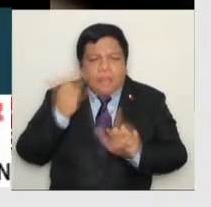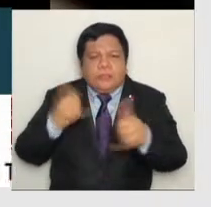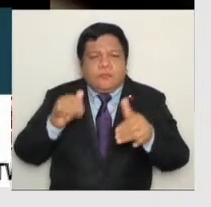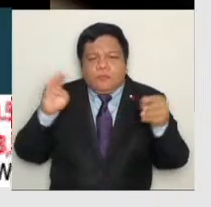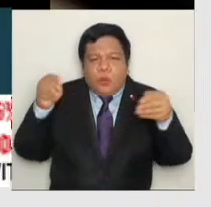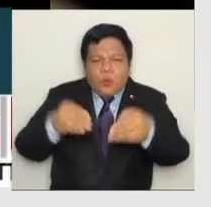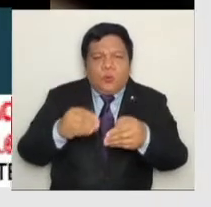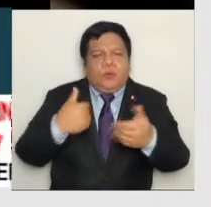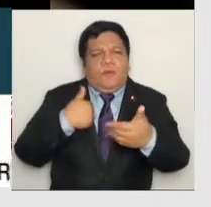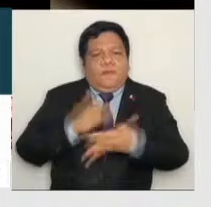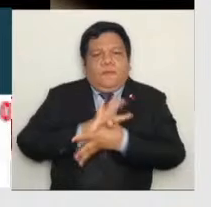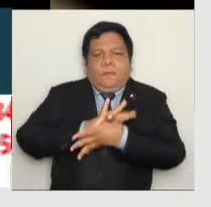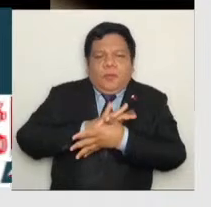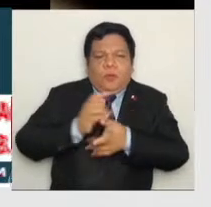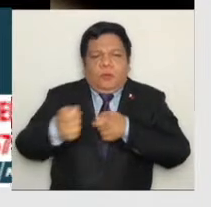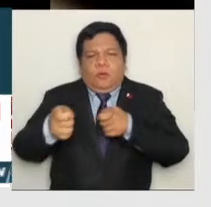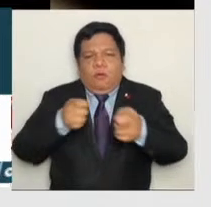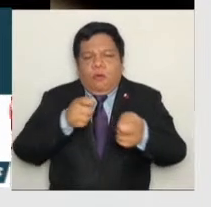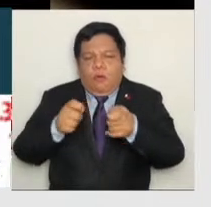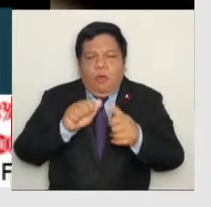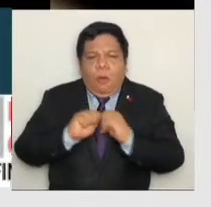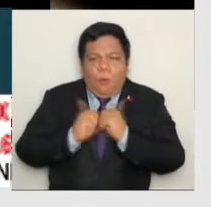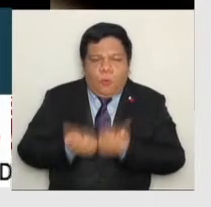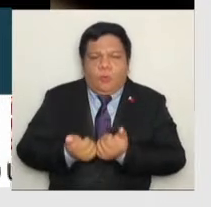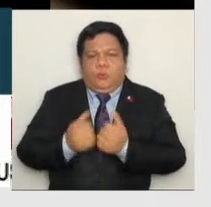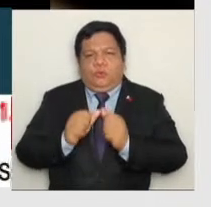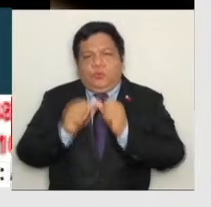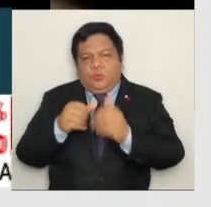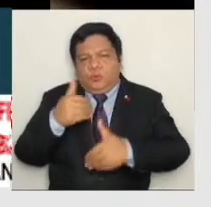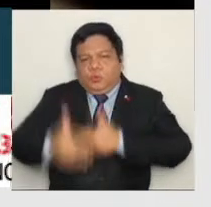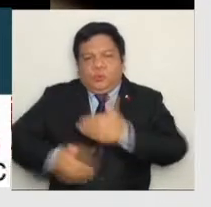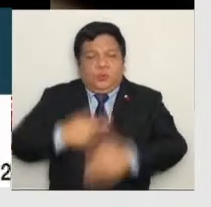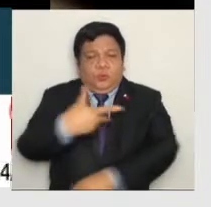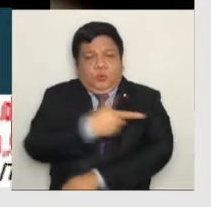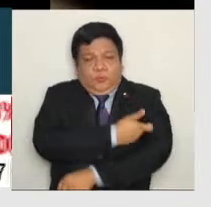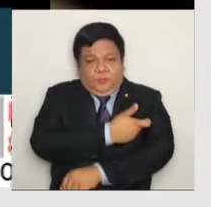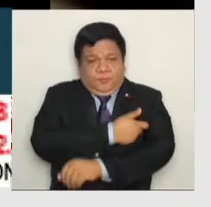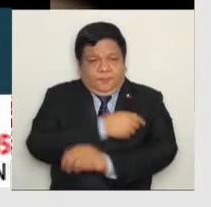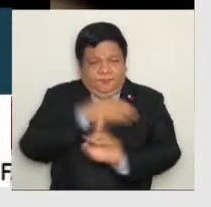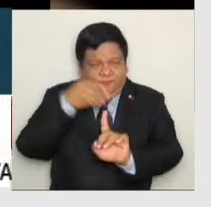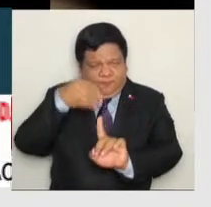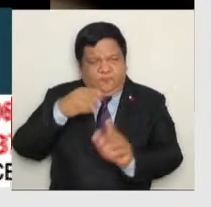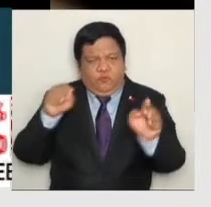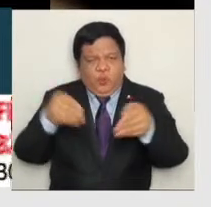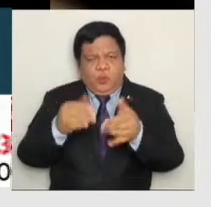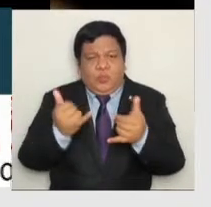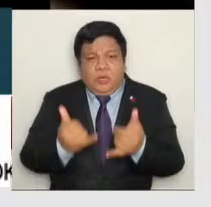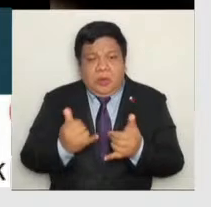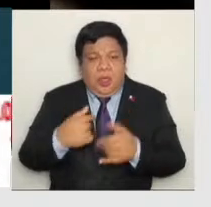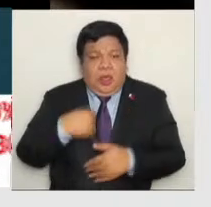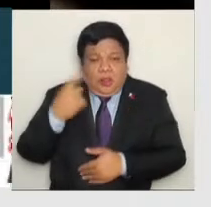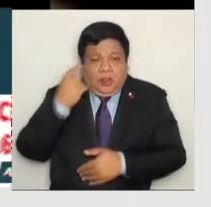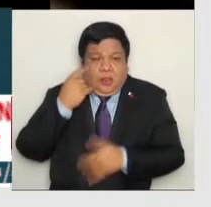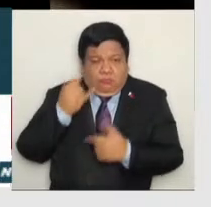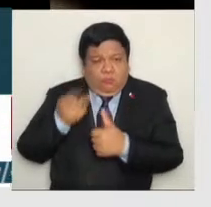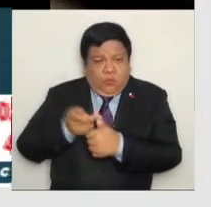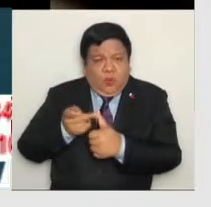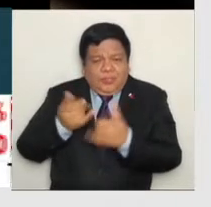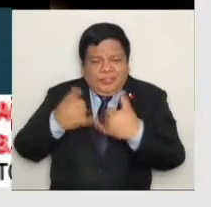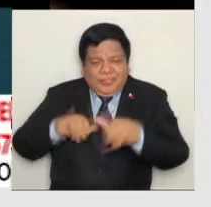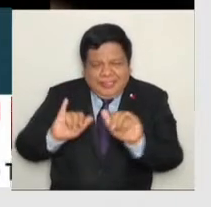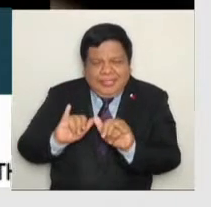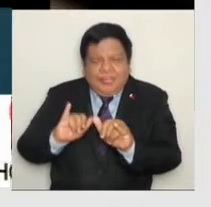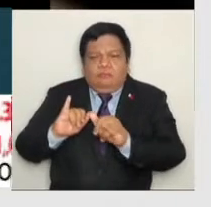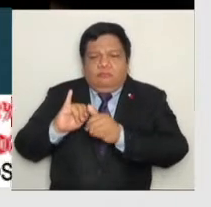pandemic response, particularly on our ongoing vaccination campaign. So I would say that the priority is still COVID, but it's